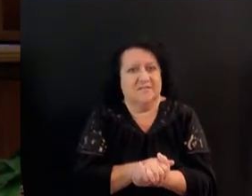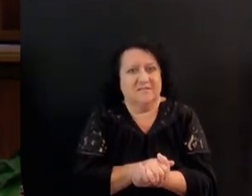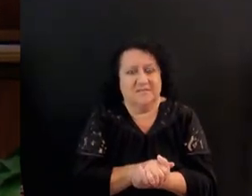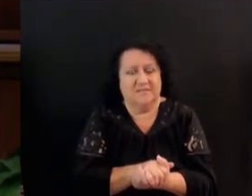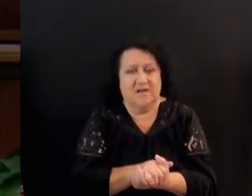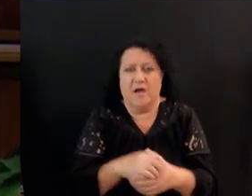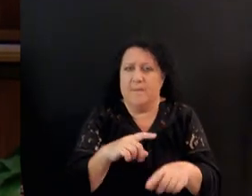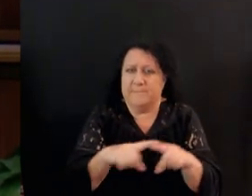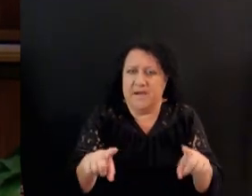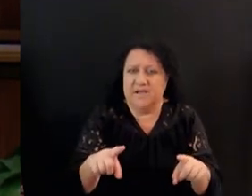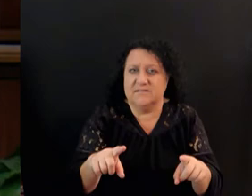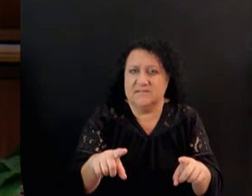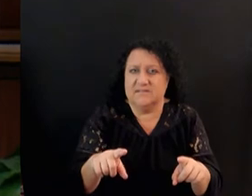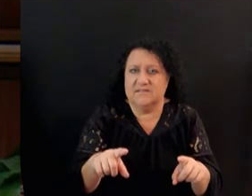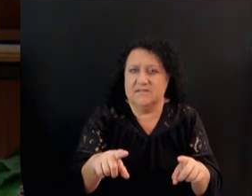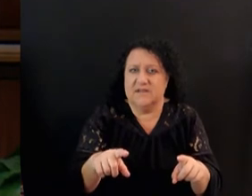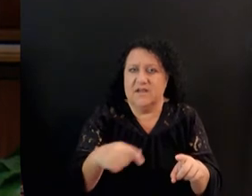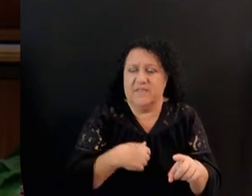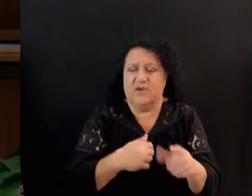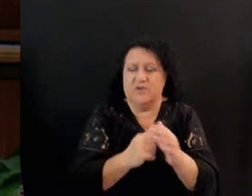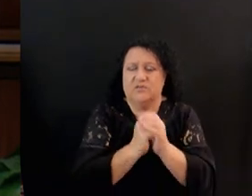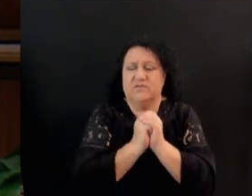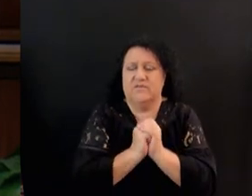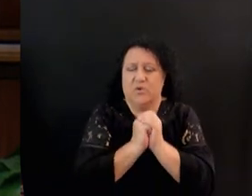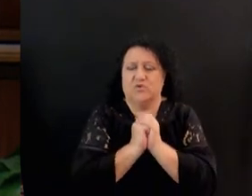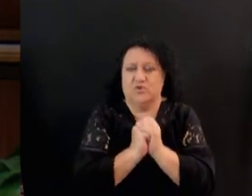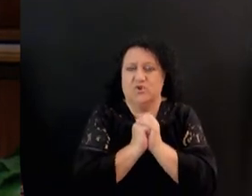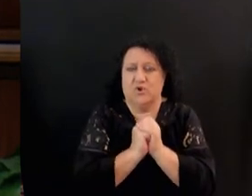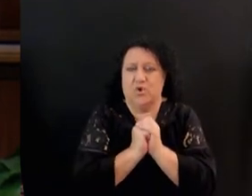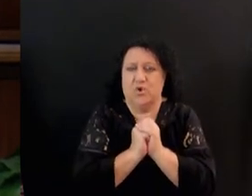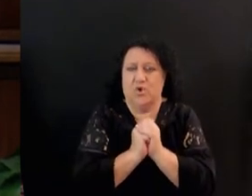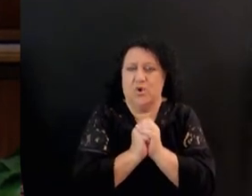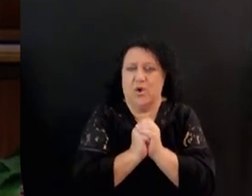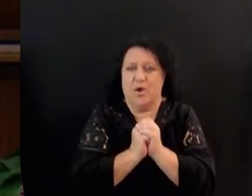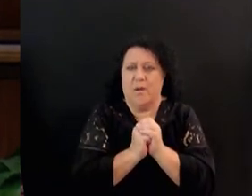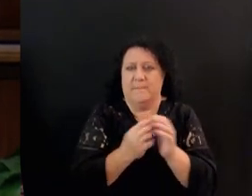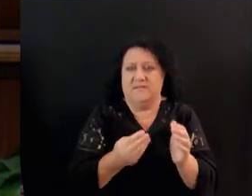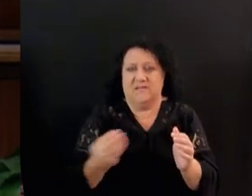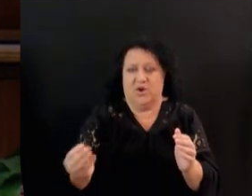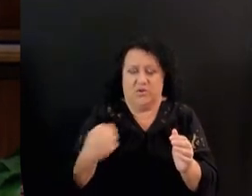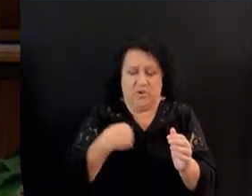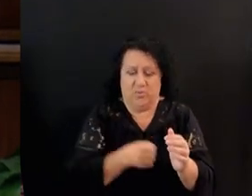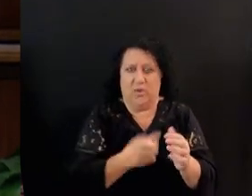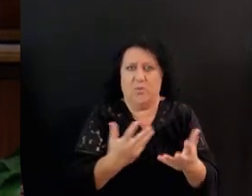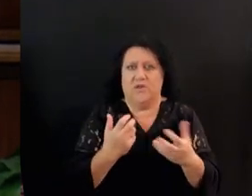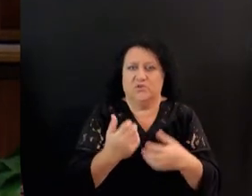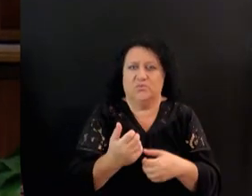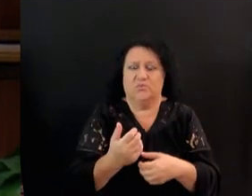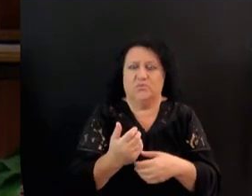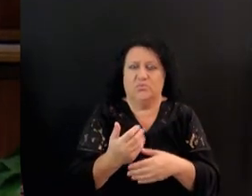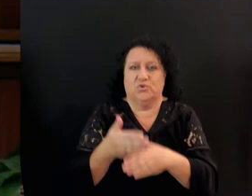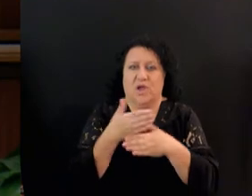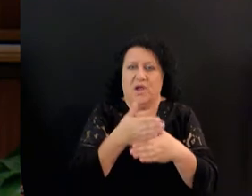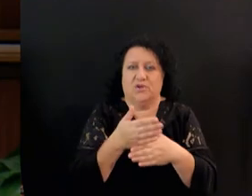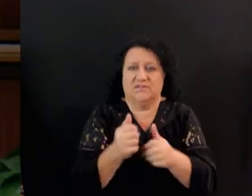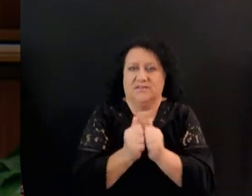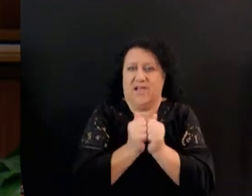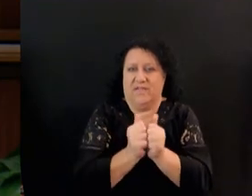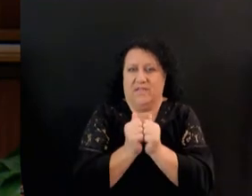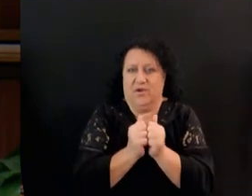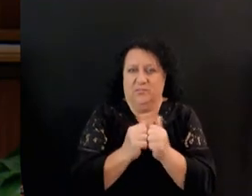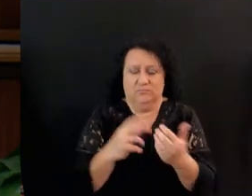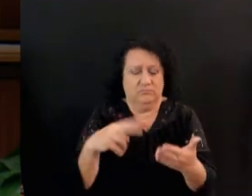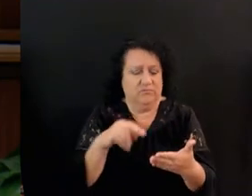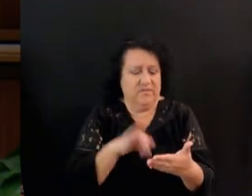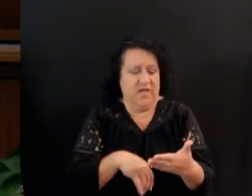But there is dedicated devotional material here that I want us to be sharing in together. We will not only read it, but pray it. There are prompts for